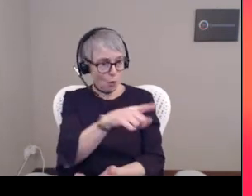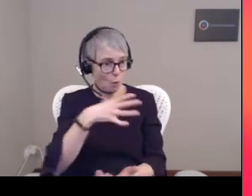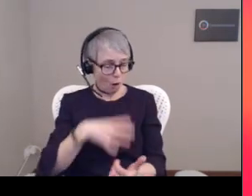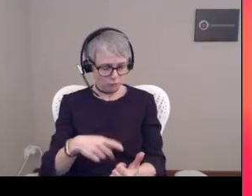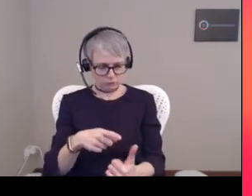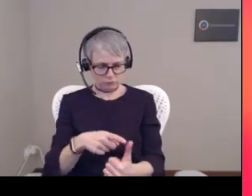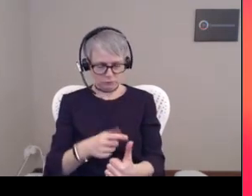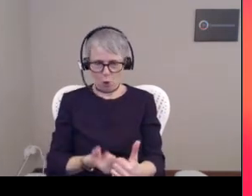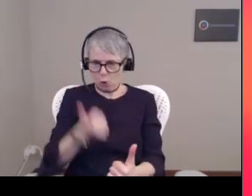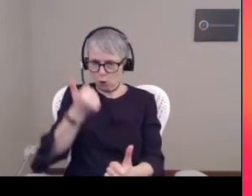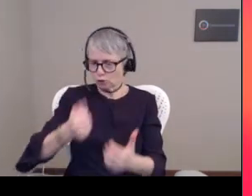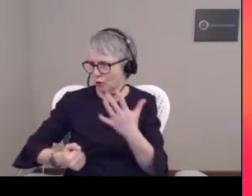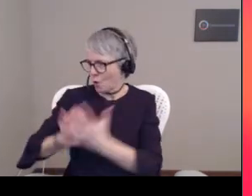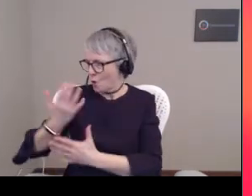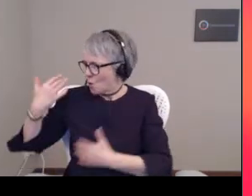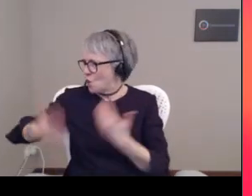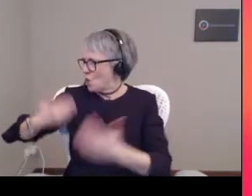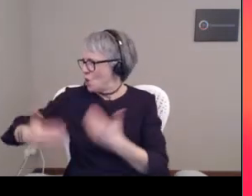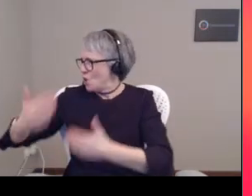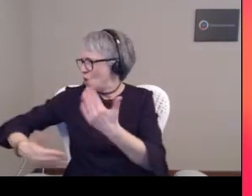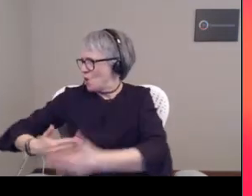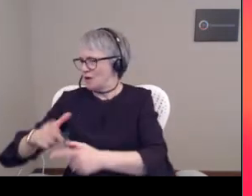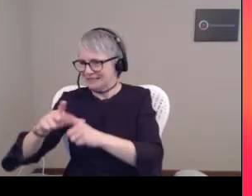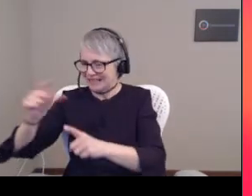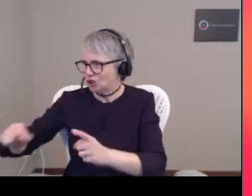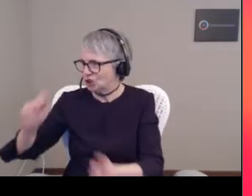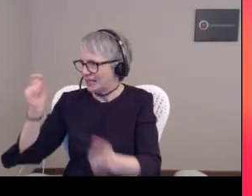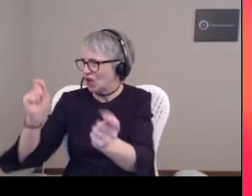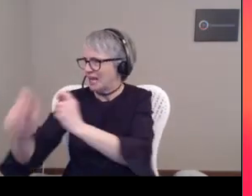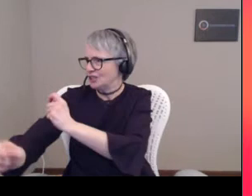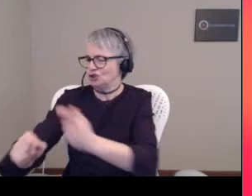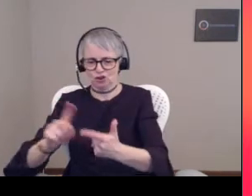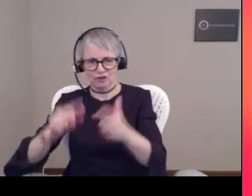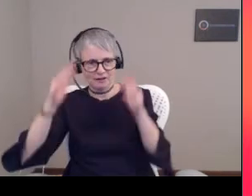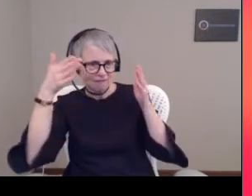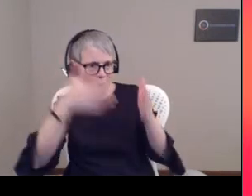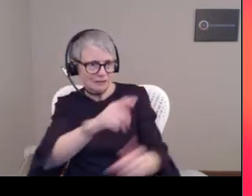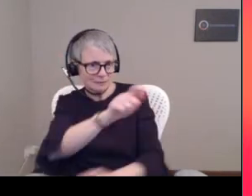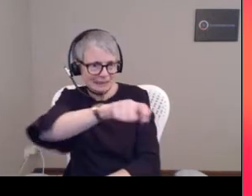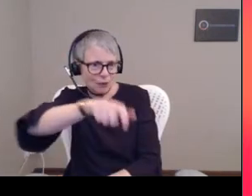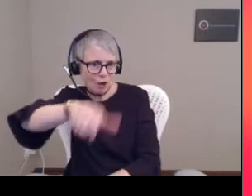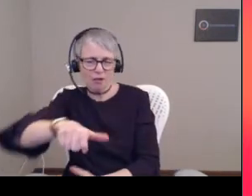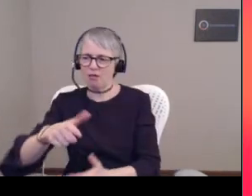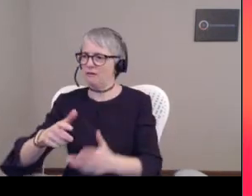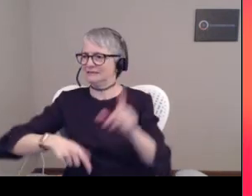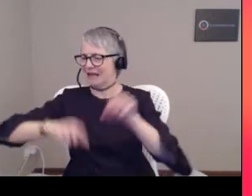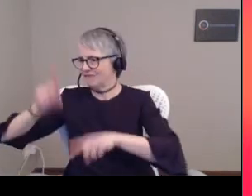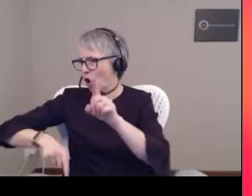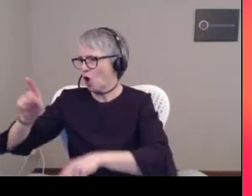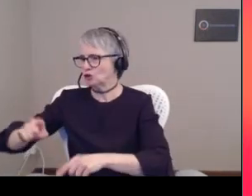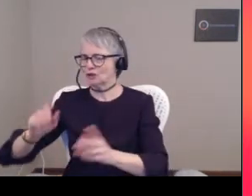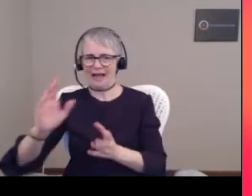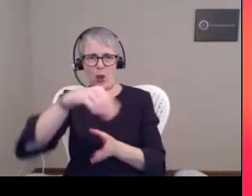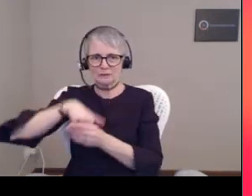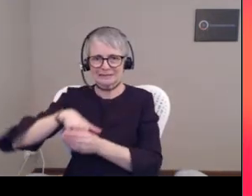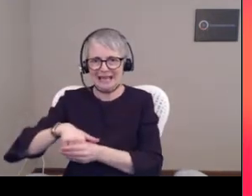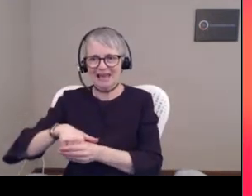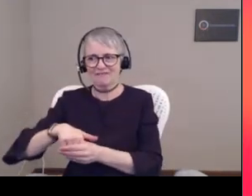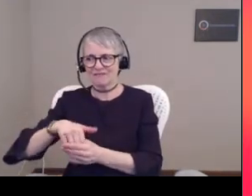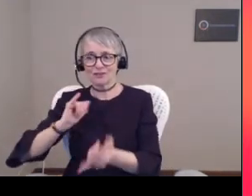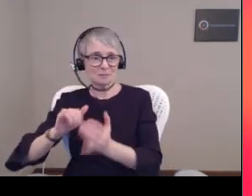digitally evolving, it's a people-focused organisation, we're diverse and we're inclusive, and you want to do some really fun stuff sometimes